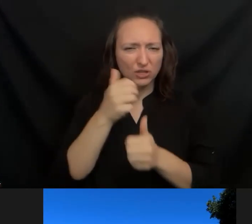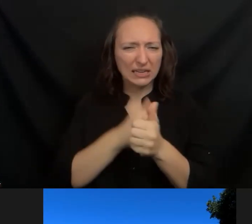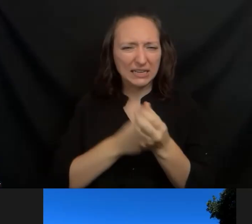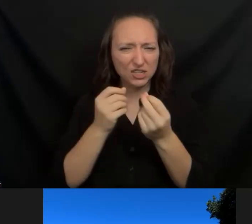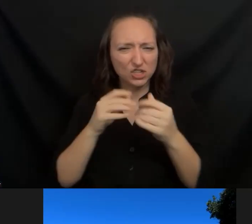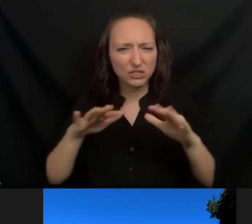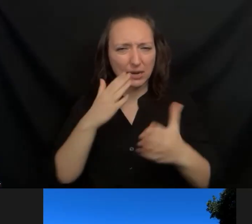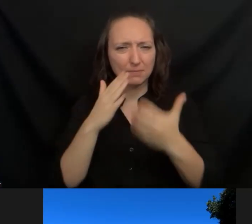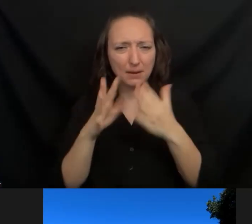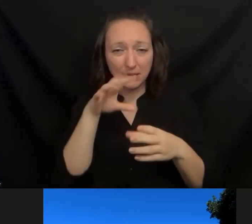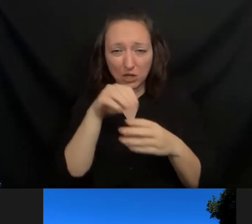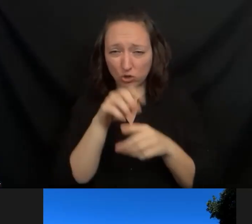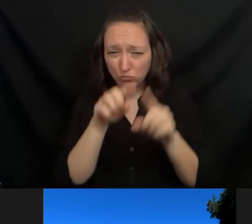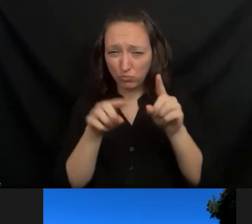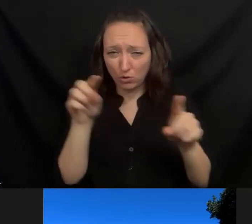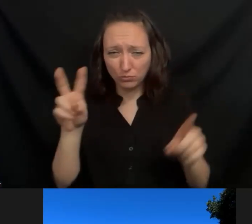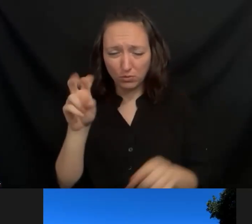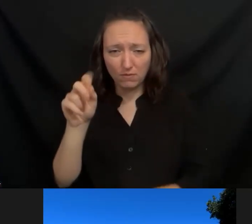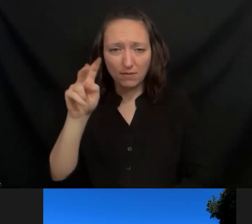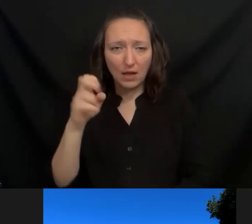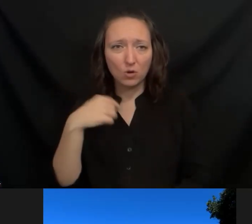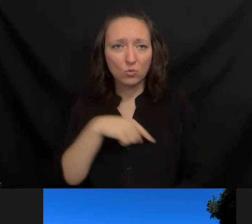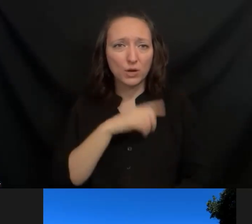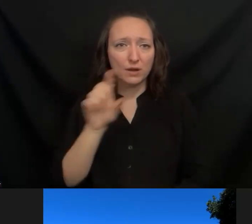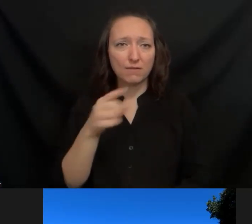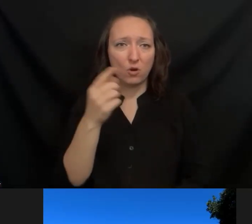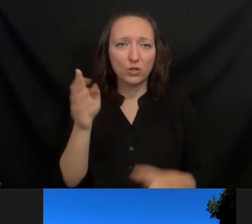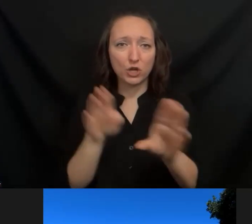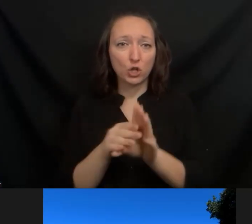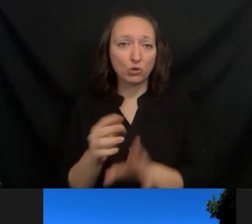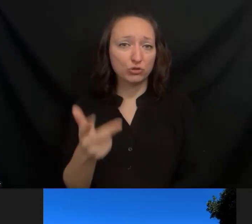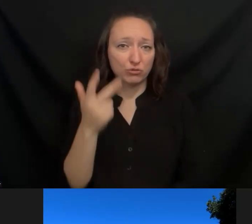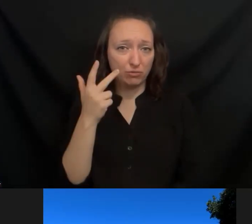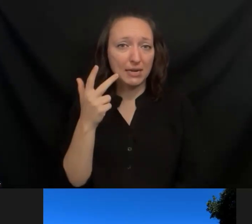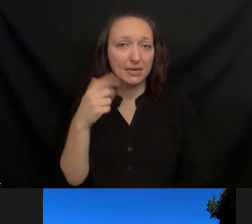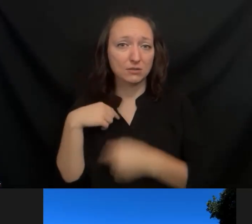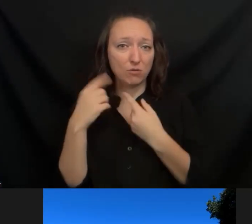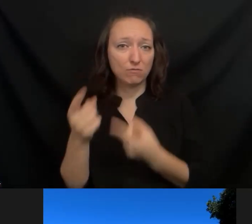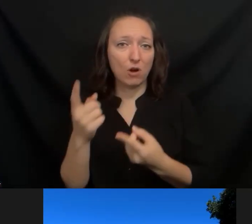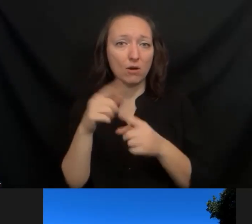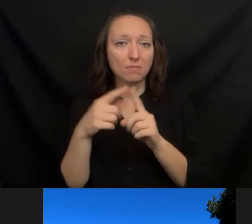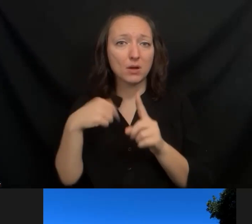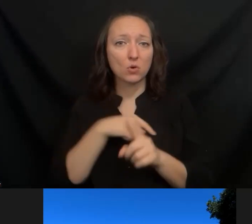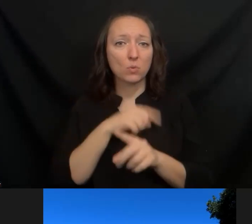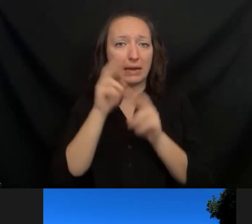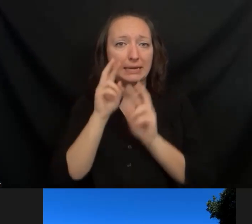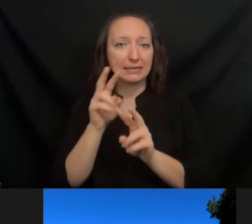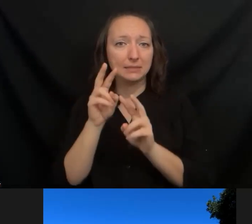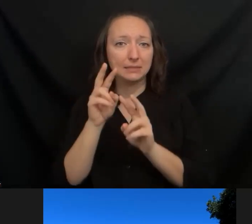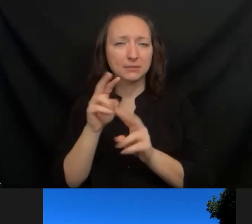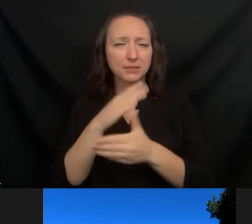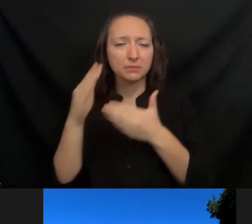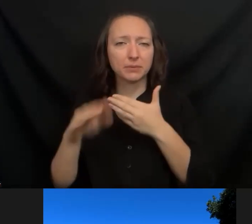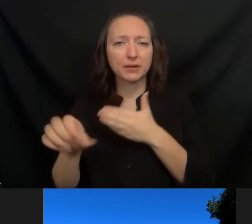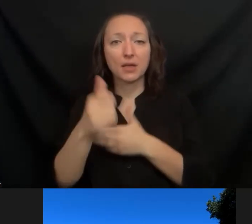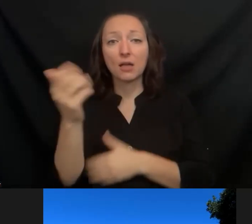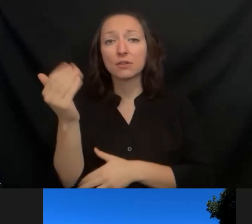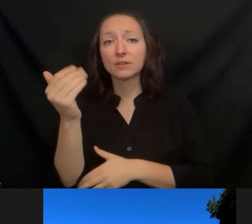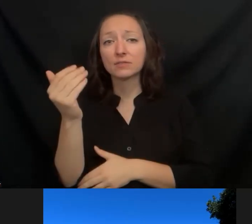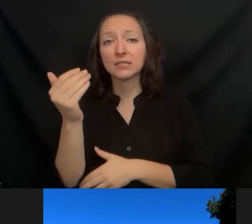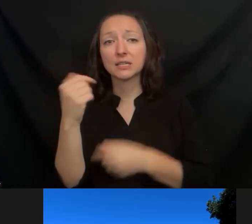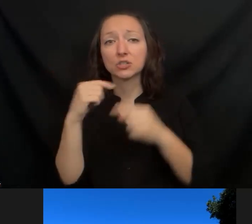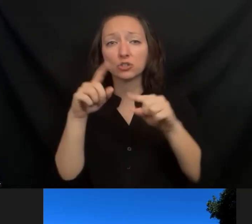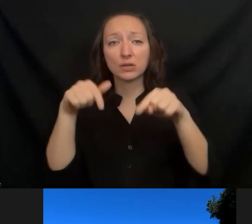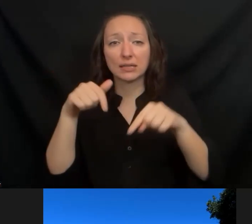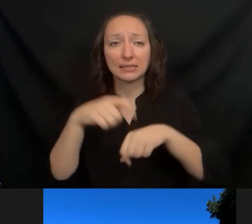your point, we have closed out only 3 of them, but we do anticipate completing the remainder of the 15 in this